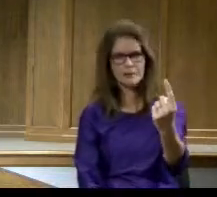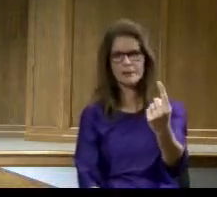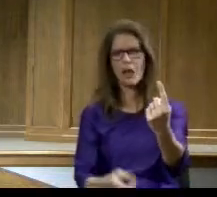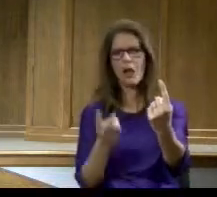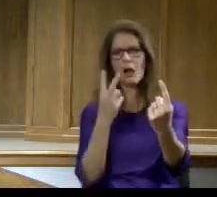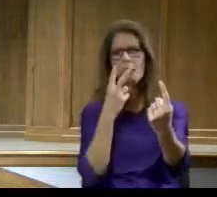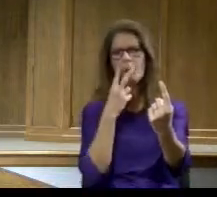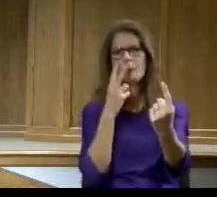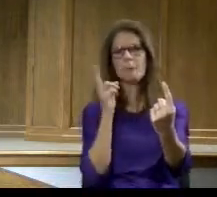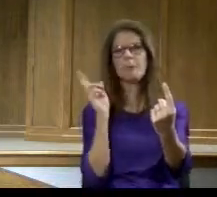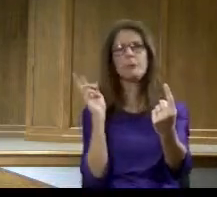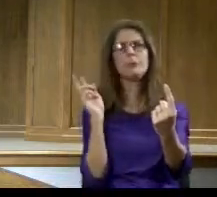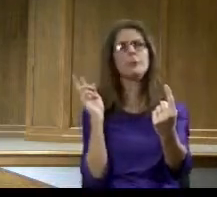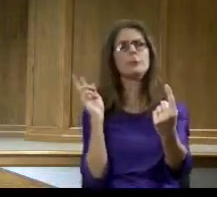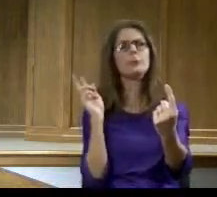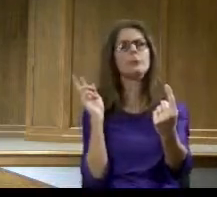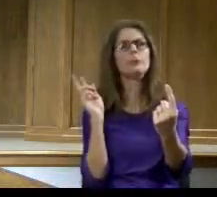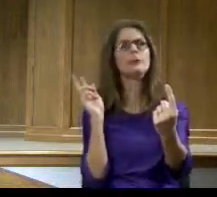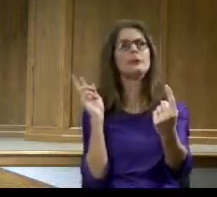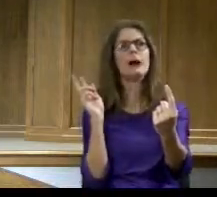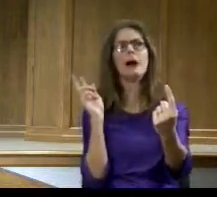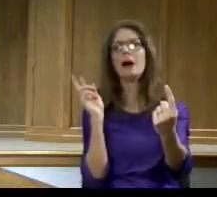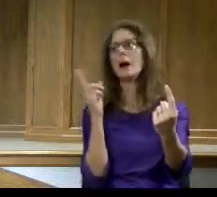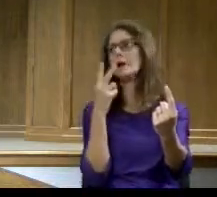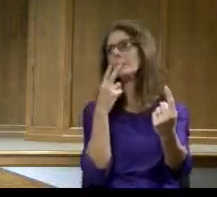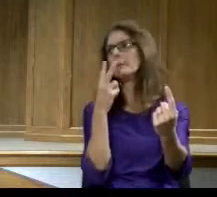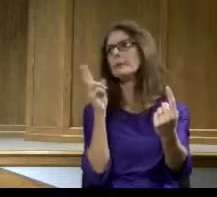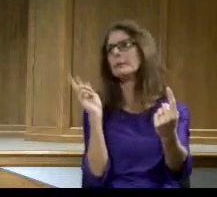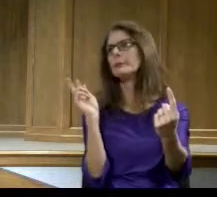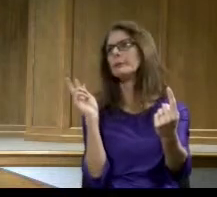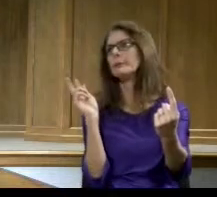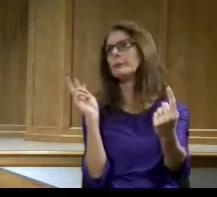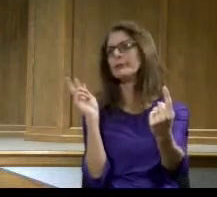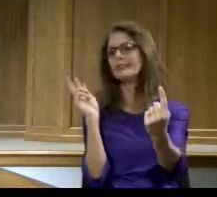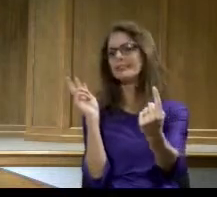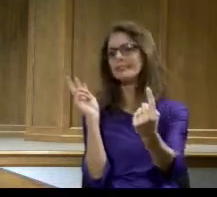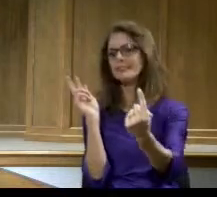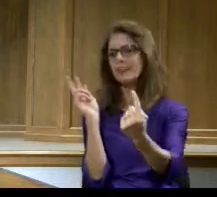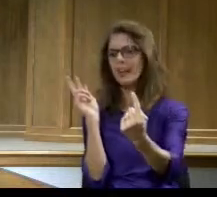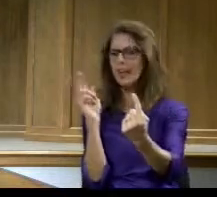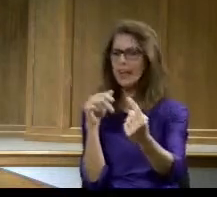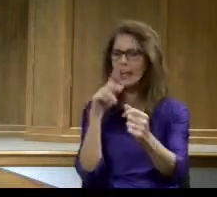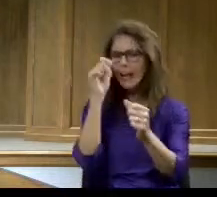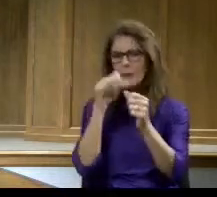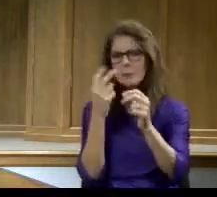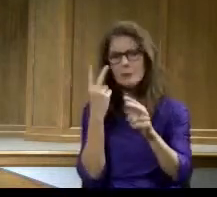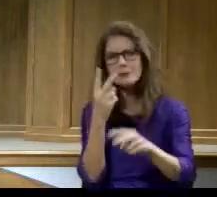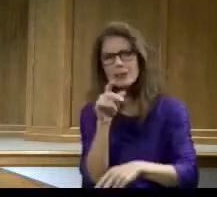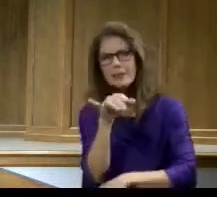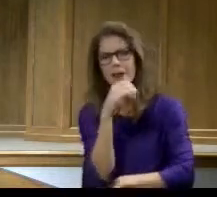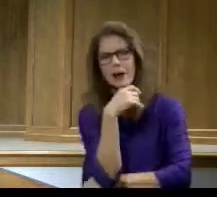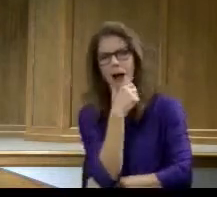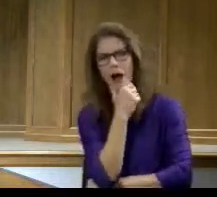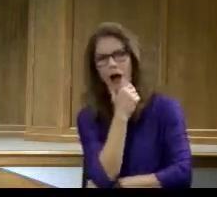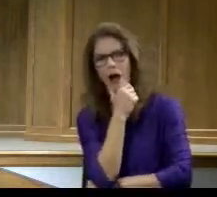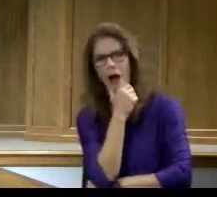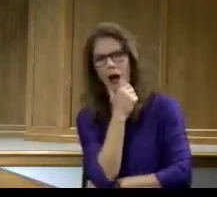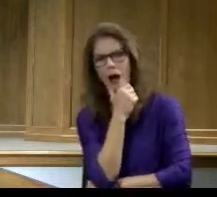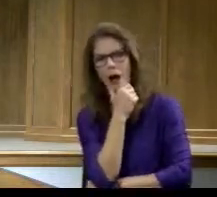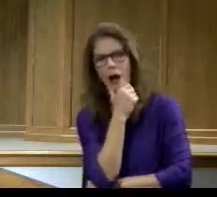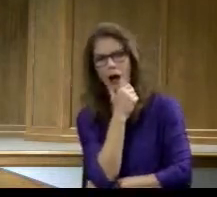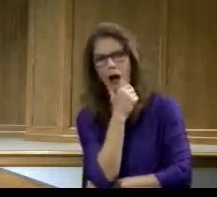just, you see it, he was on his way to the car. I remember thinking as a little guy, he's about to